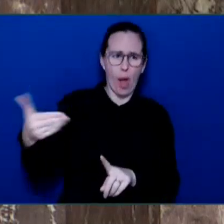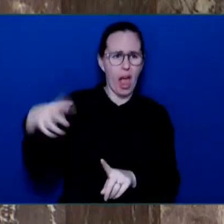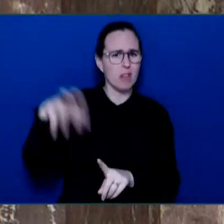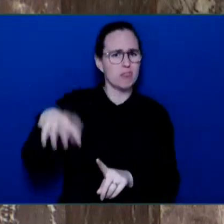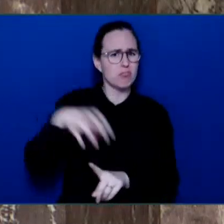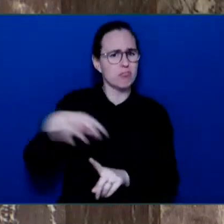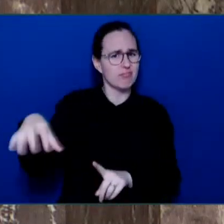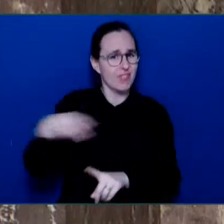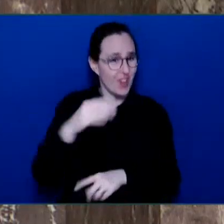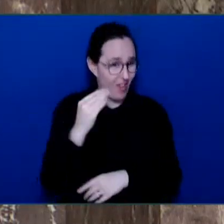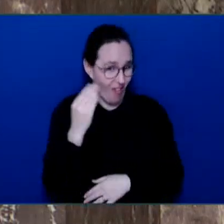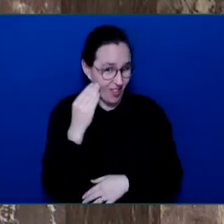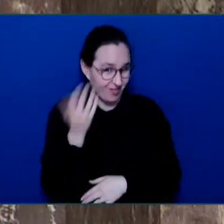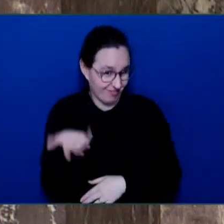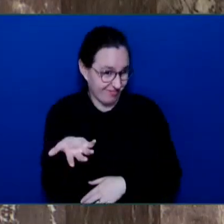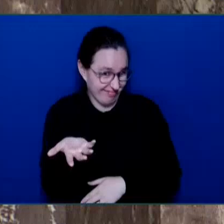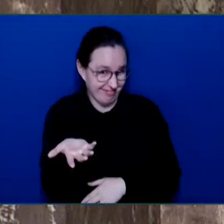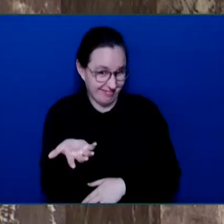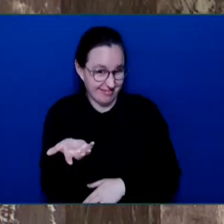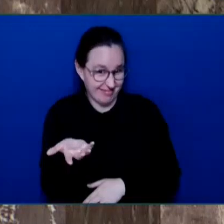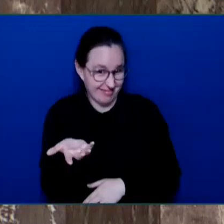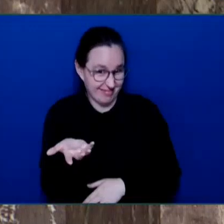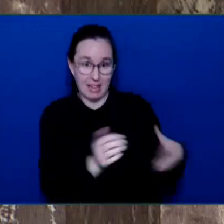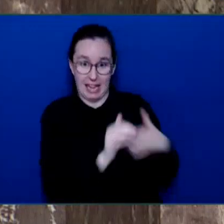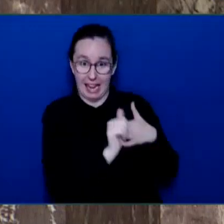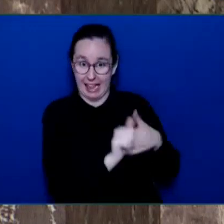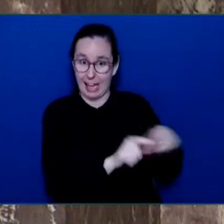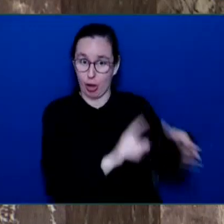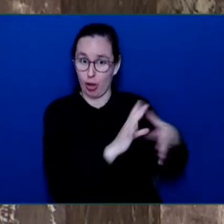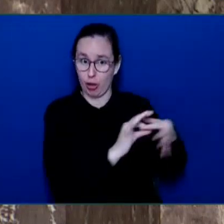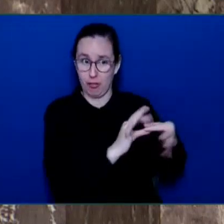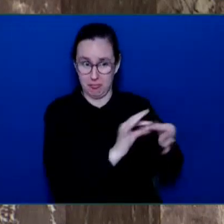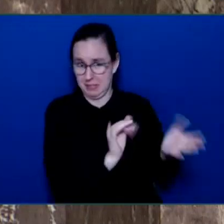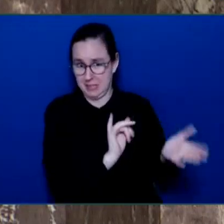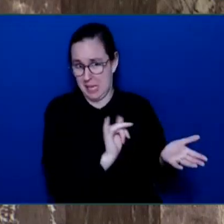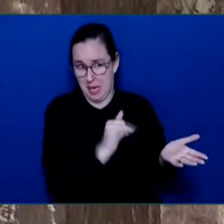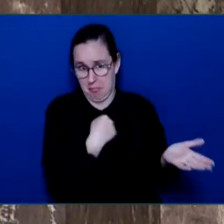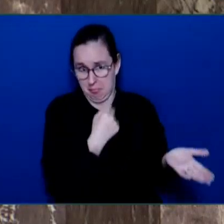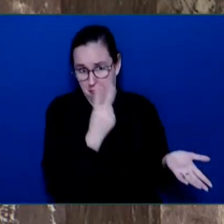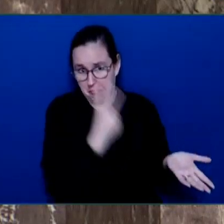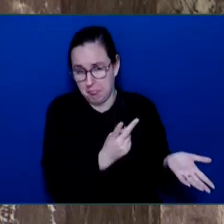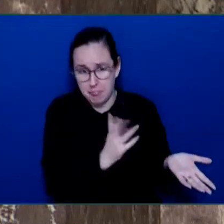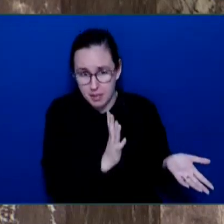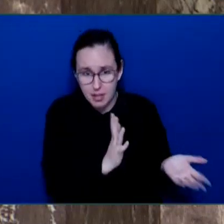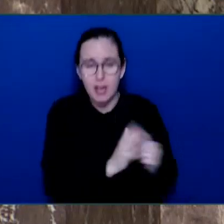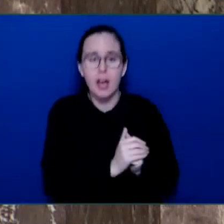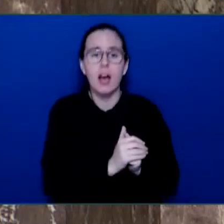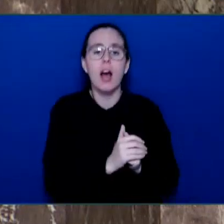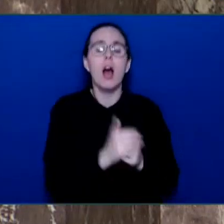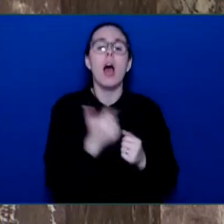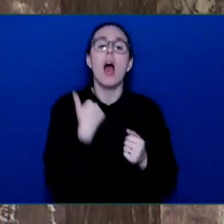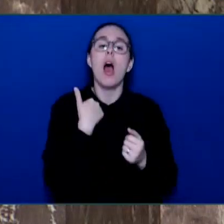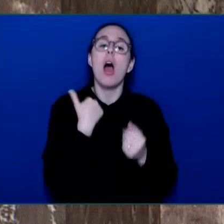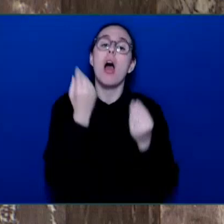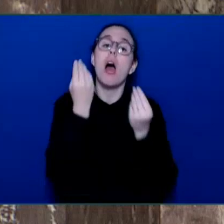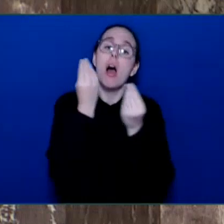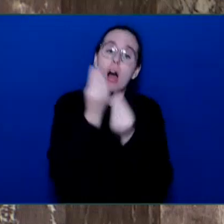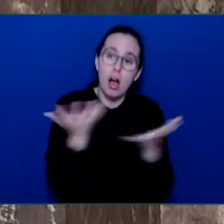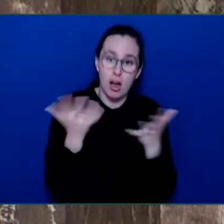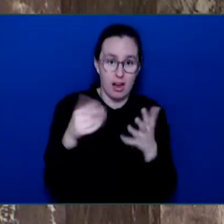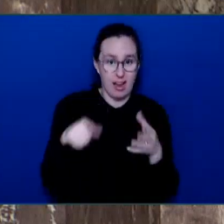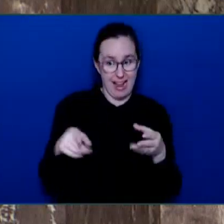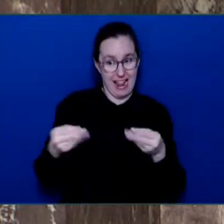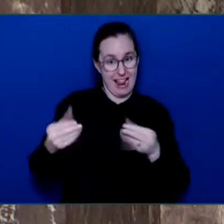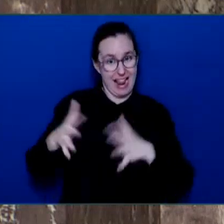our message to folks is that land needs to be used for agriculture purposes, Honourable Speaker. We need to ensure, coming out